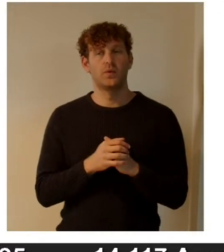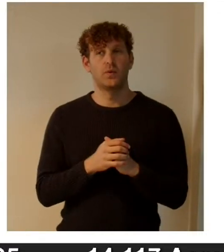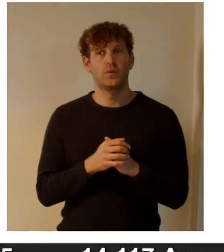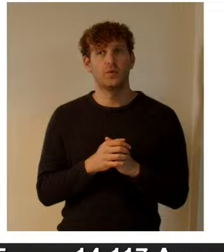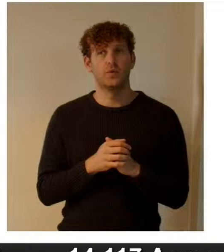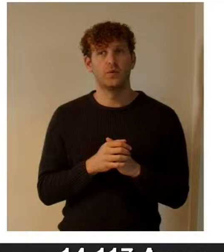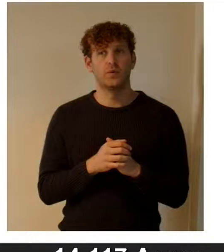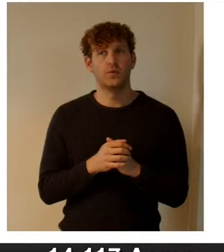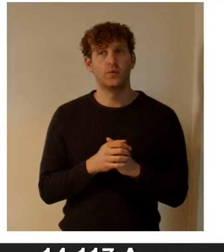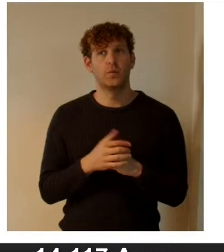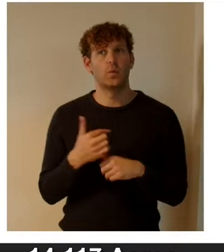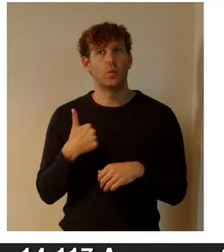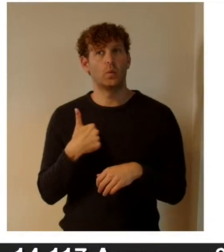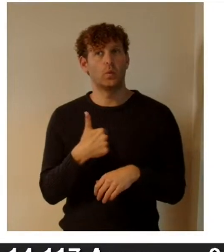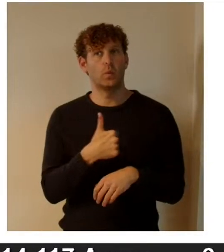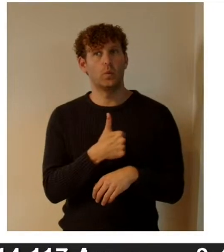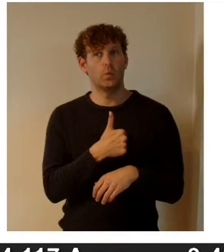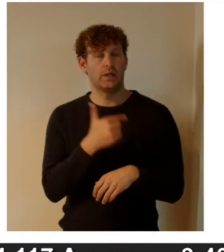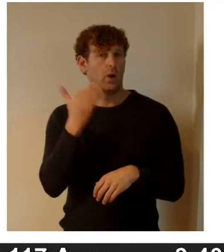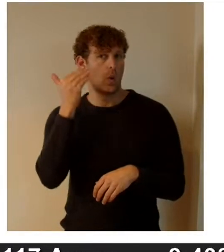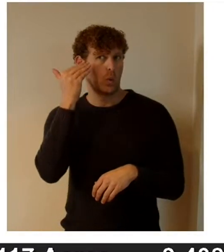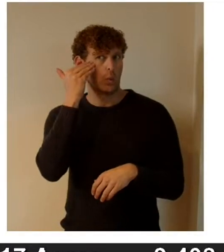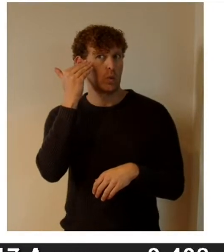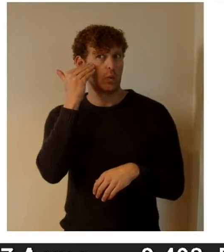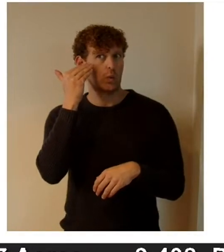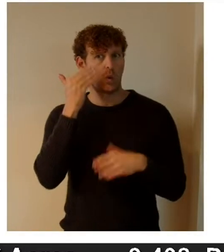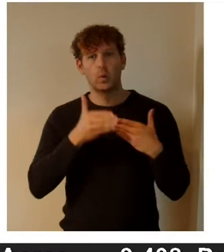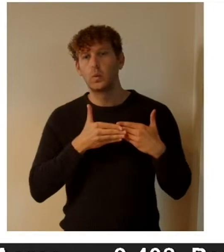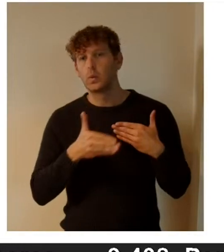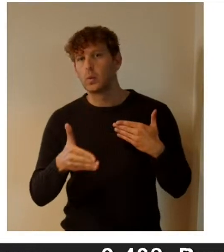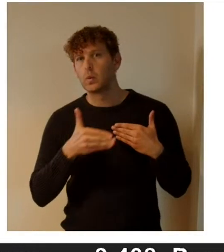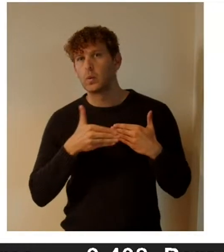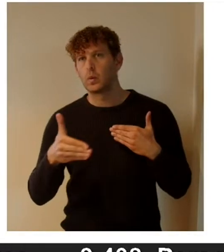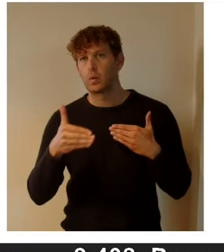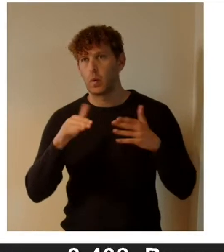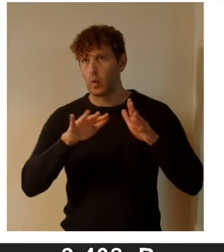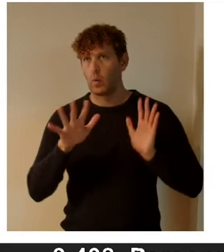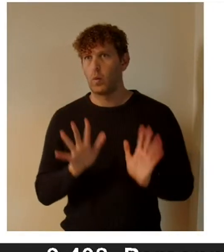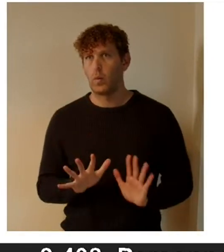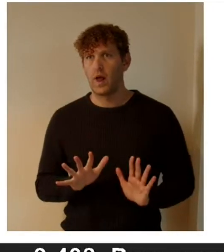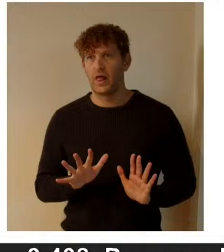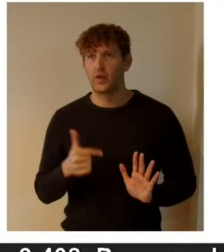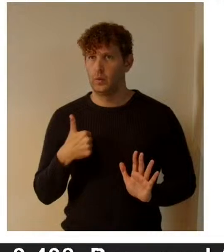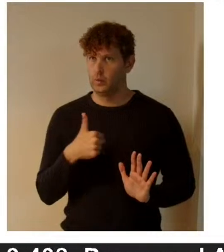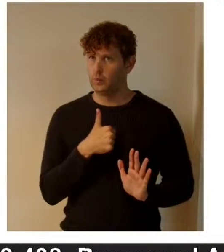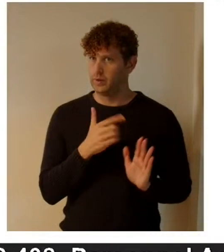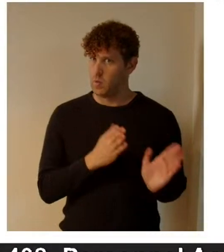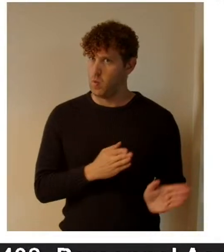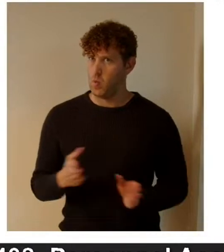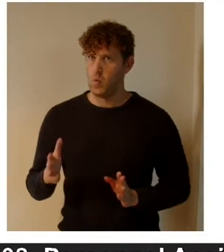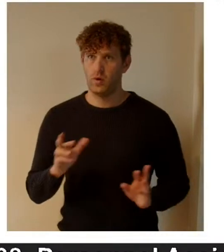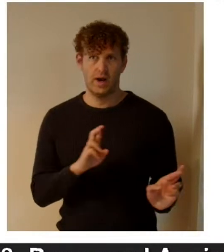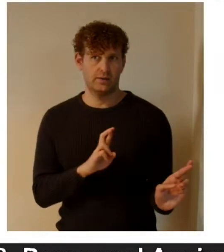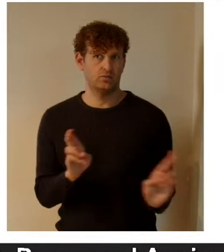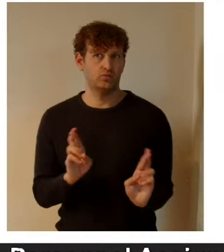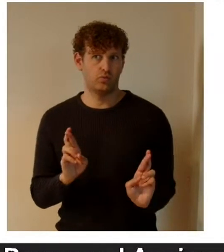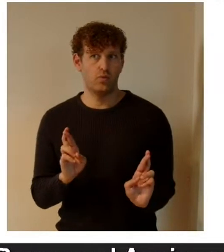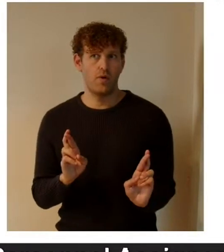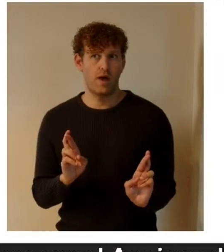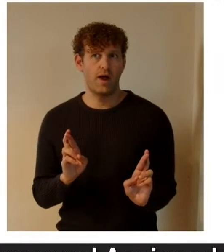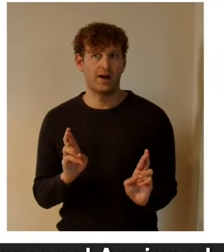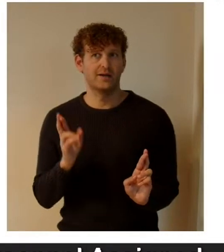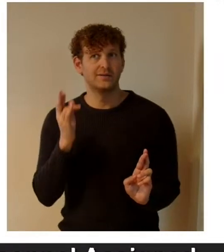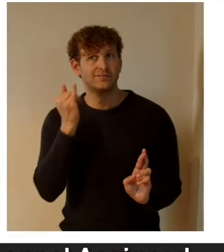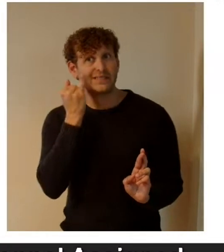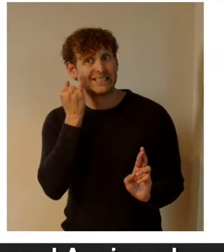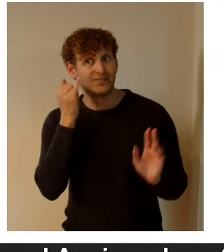are aware of the incoming weather, and we've organized resources on this incident in the event that the predicted weather causes an